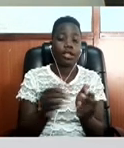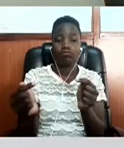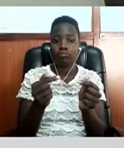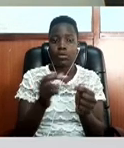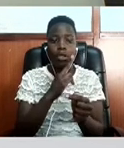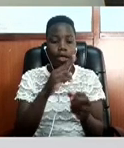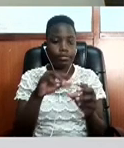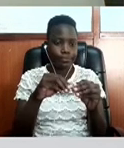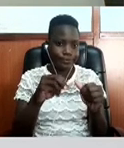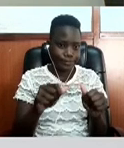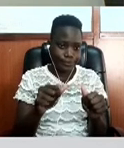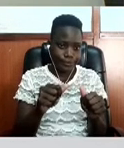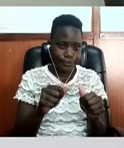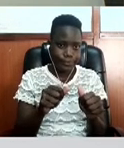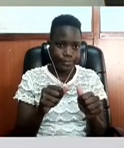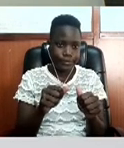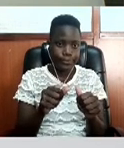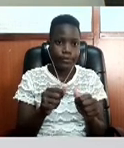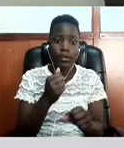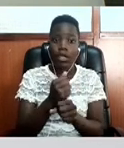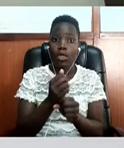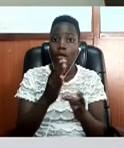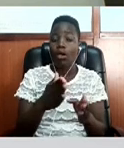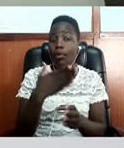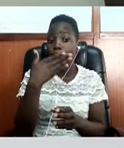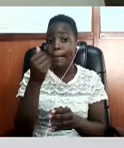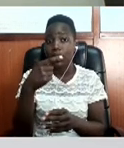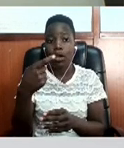claimant would rather run to the tribunal and have that